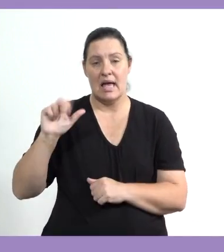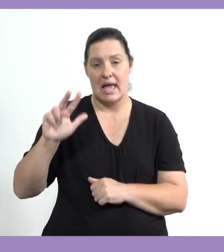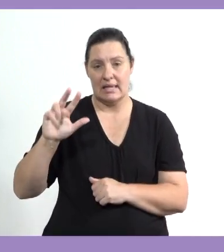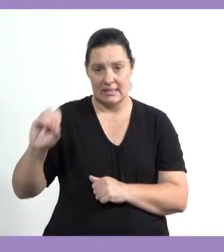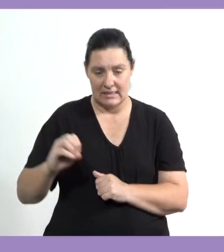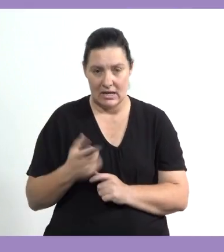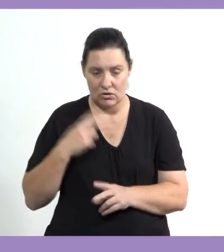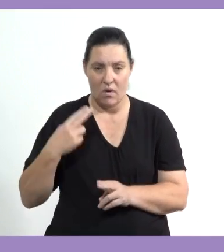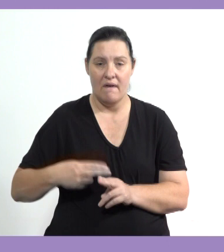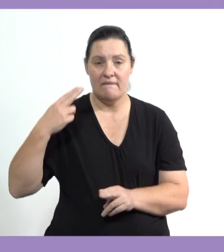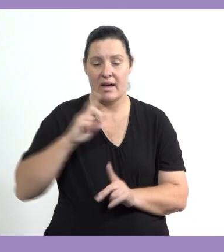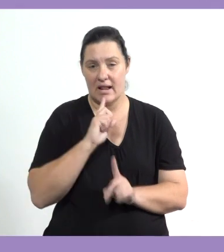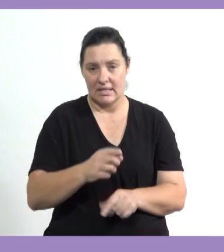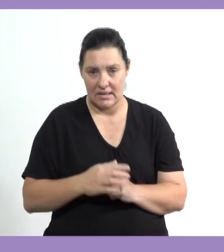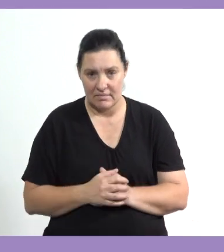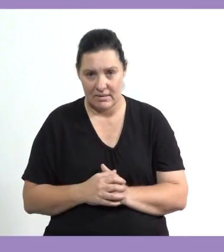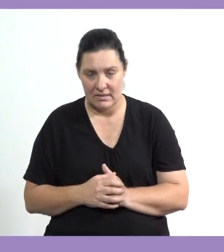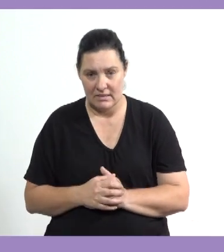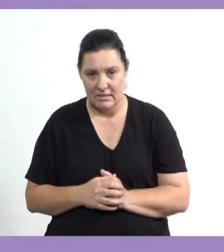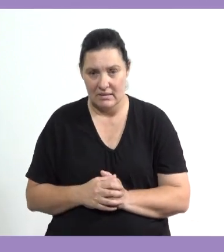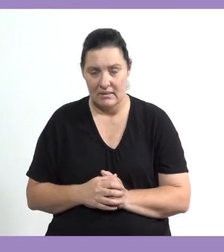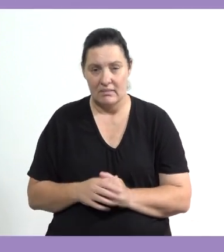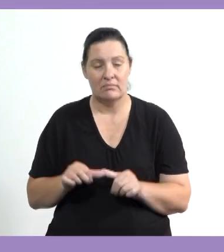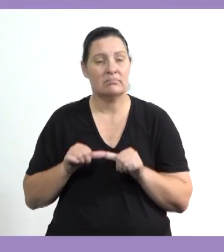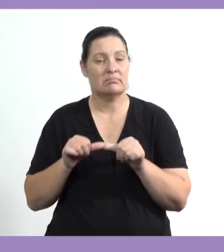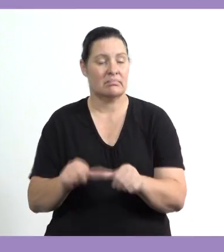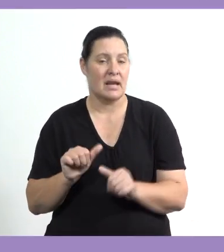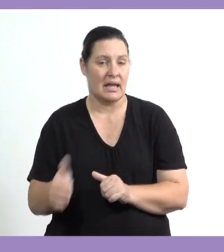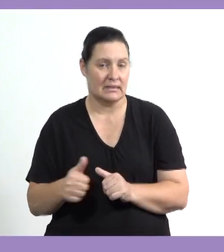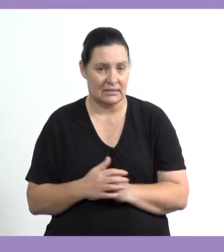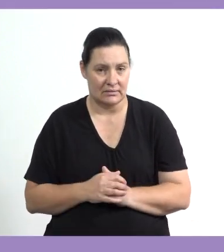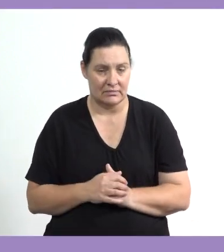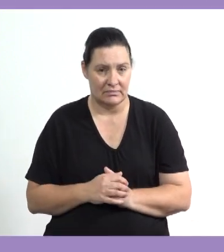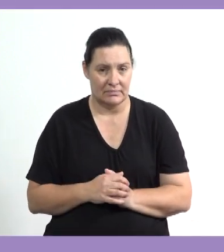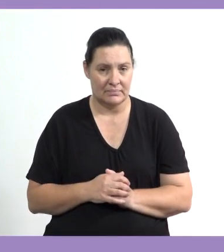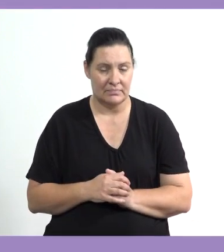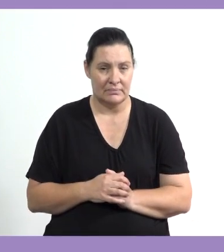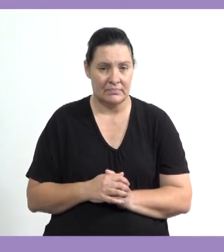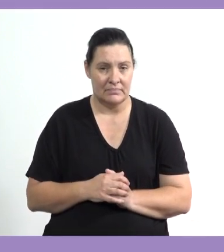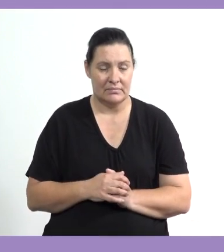327,680 as our final answer. Let's move on to the next one.